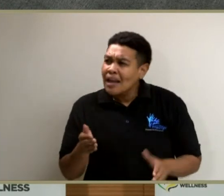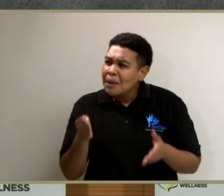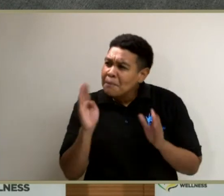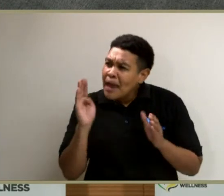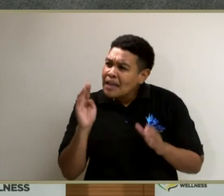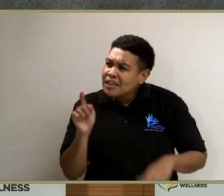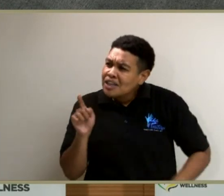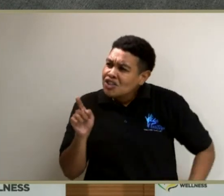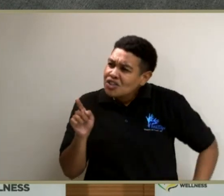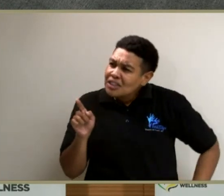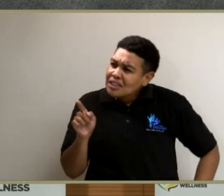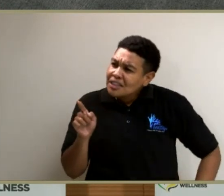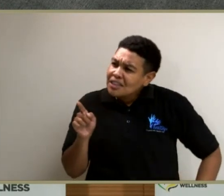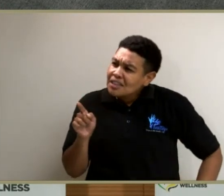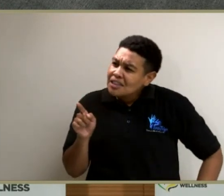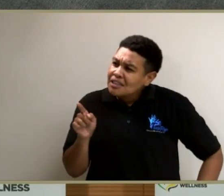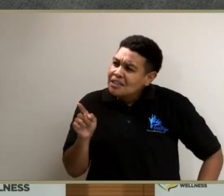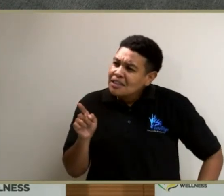it, because it is so